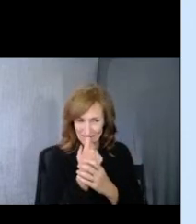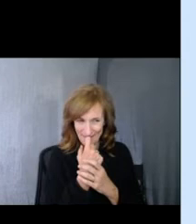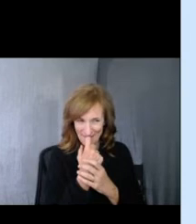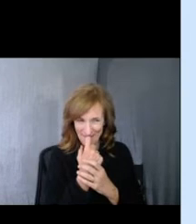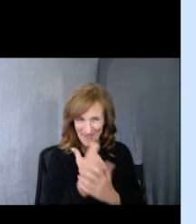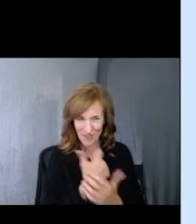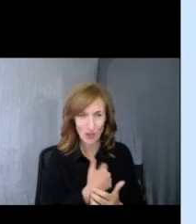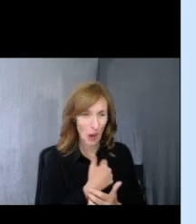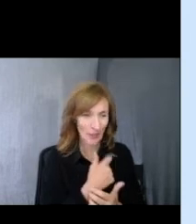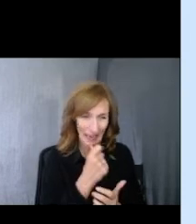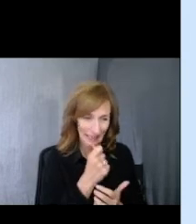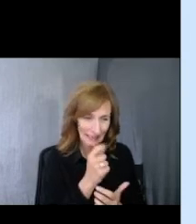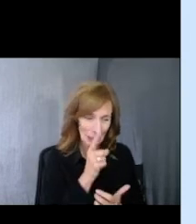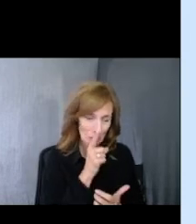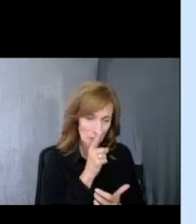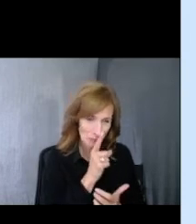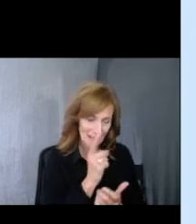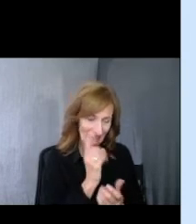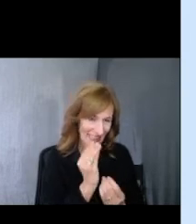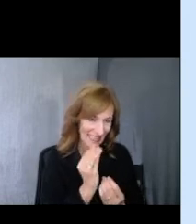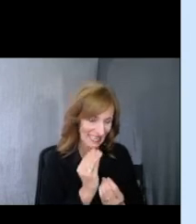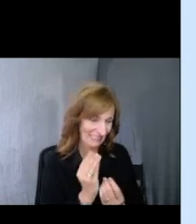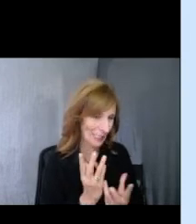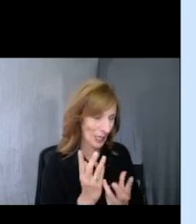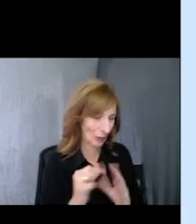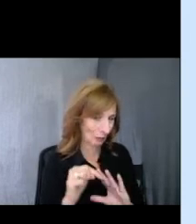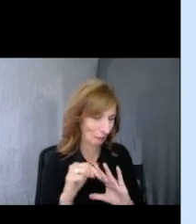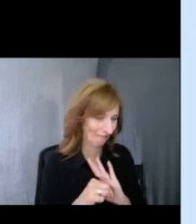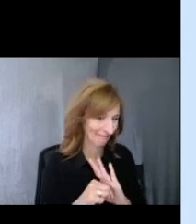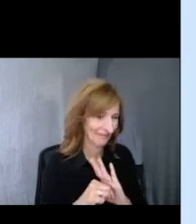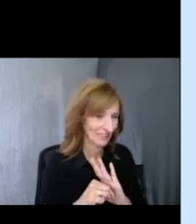you guys can remember what is, and